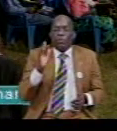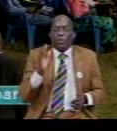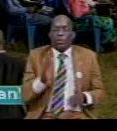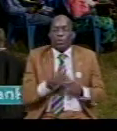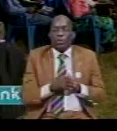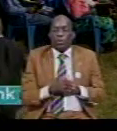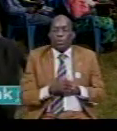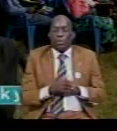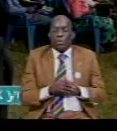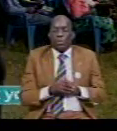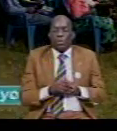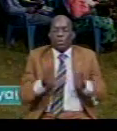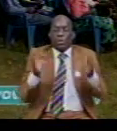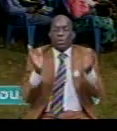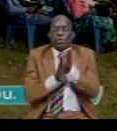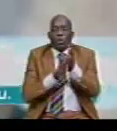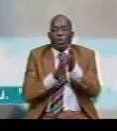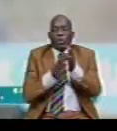Eke,